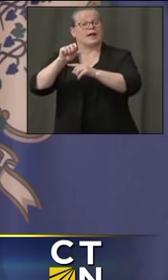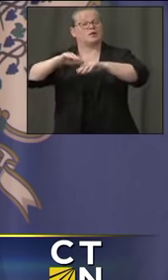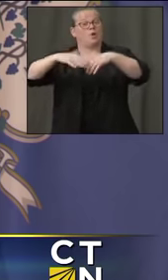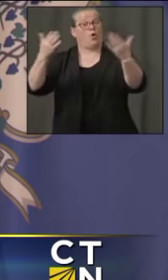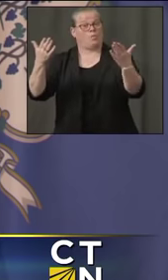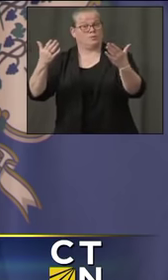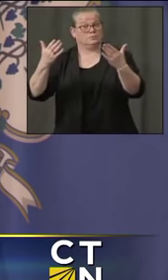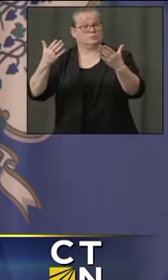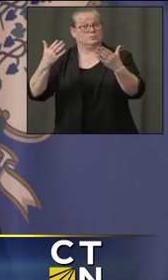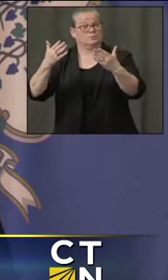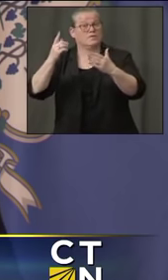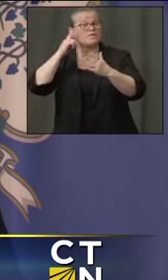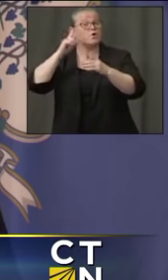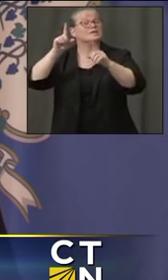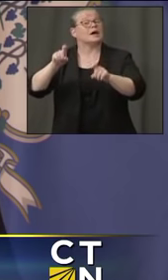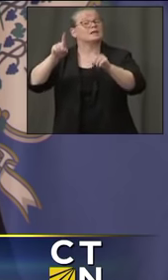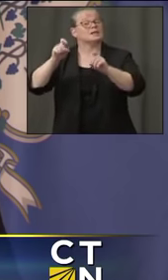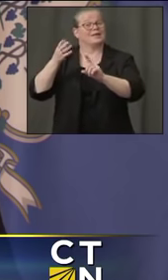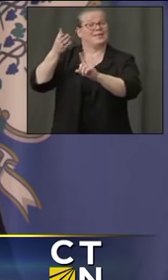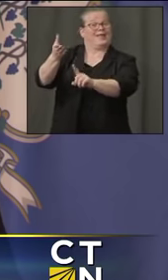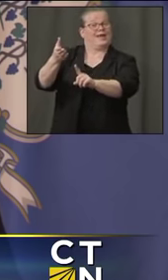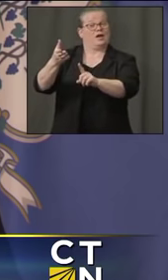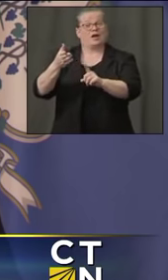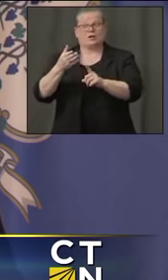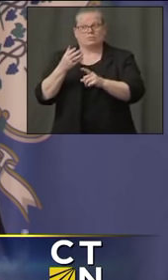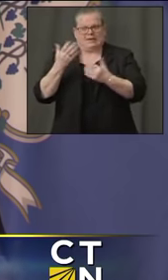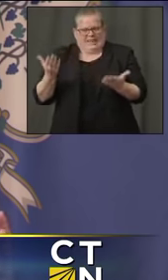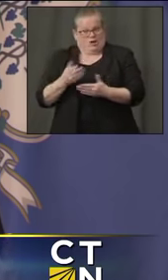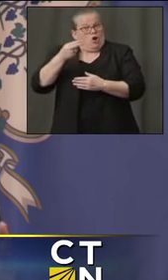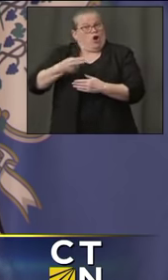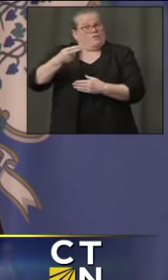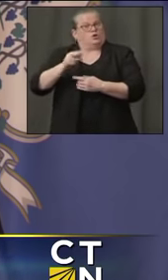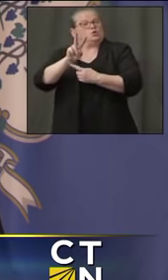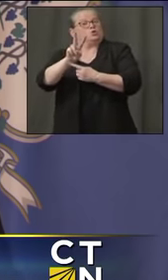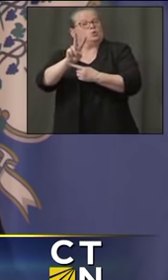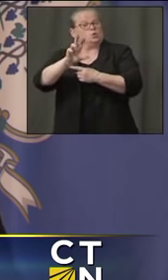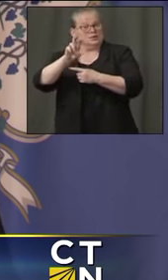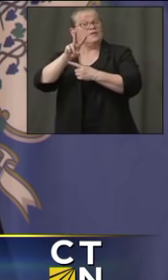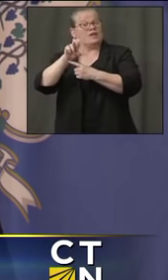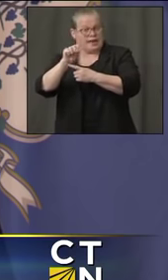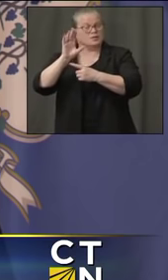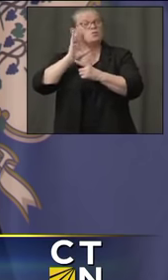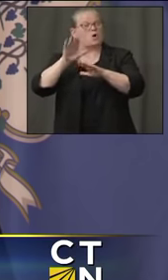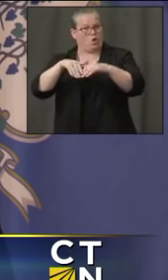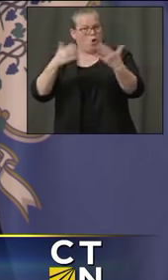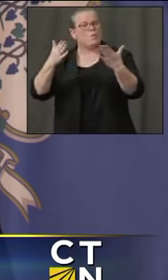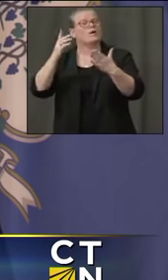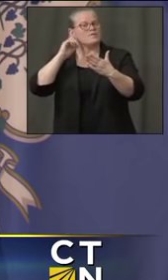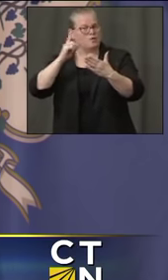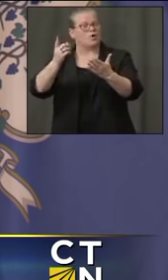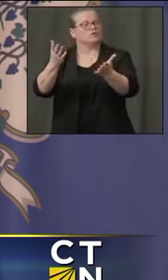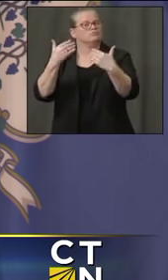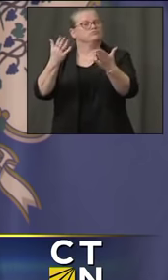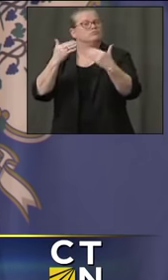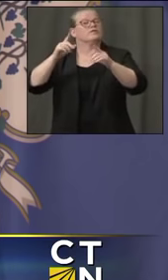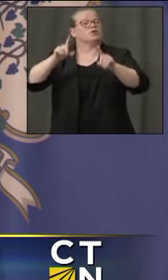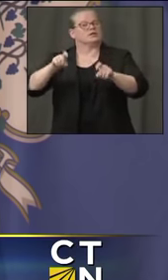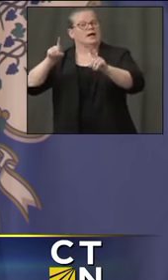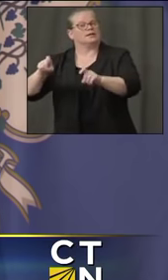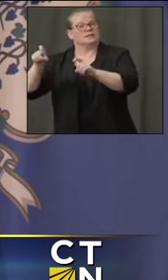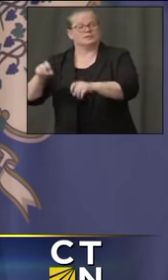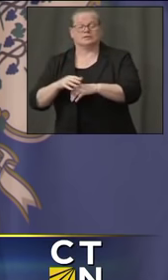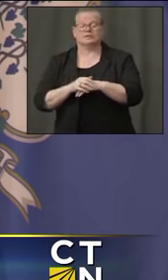here in Hartford. And I think we're one of the first 5 in the country that CVS is making this type of an extensive